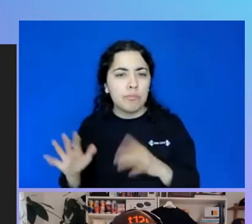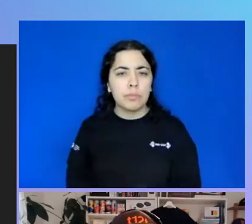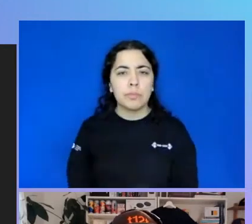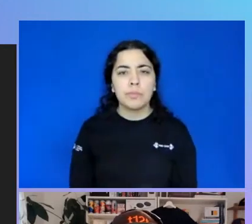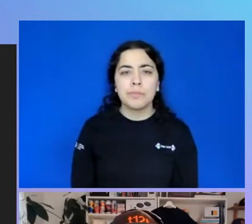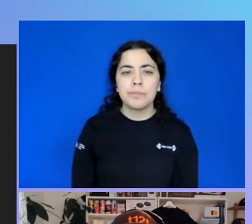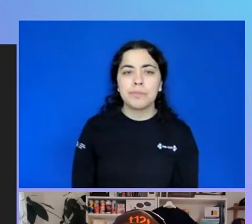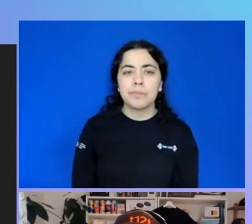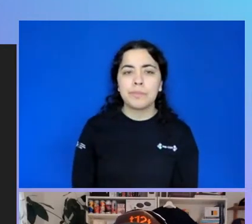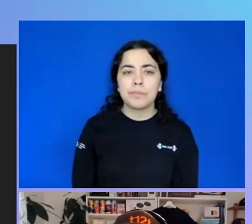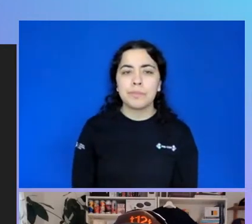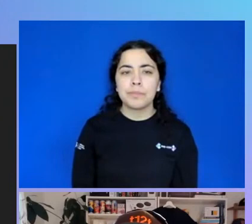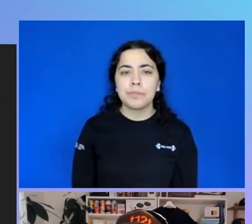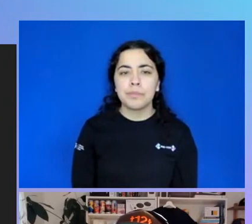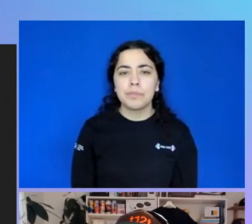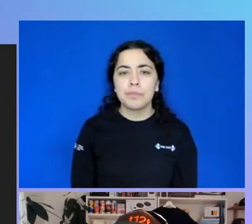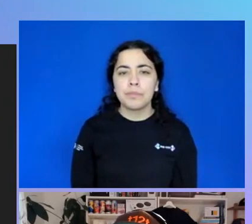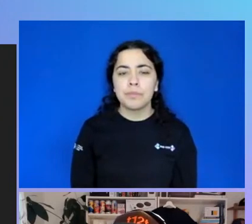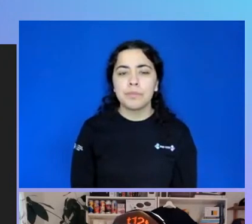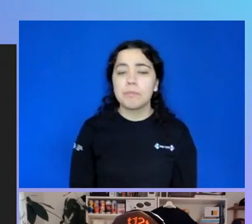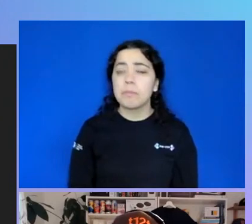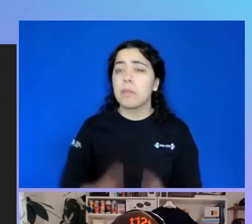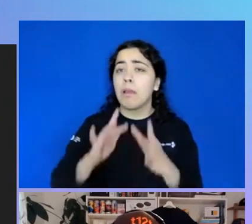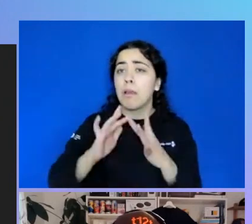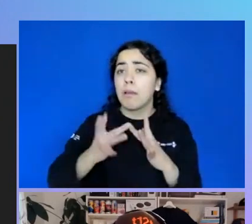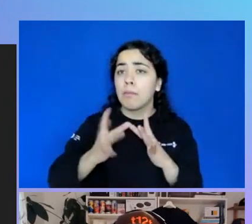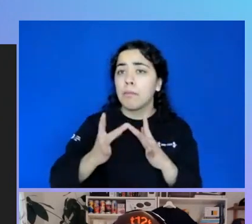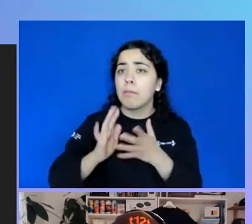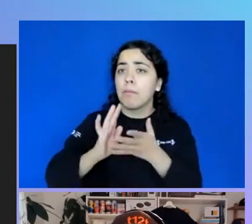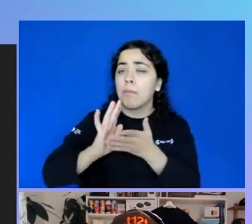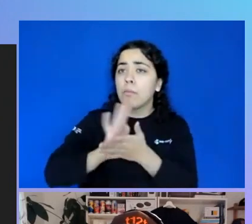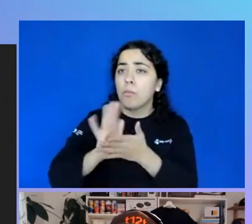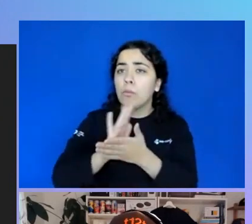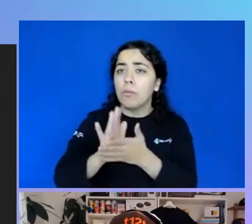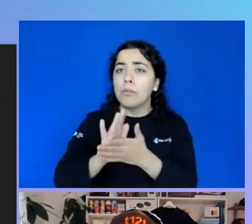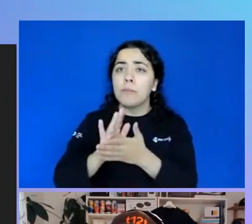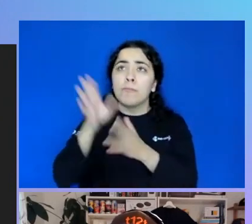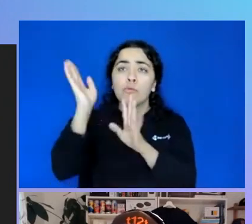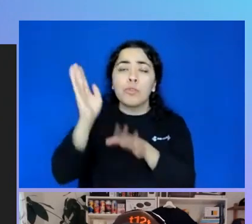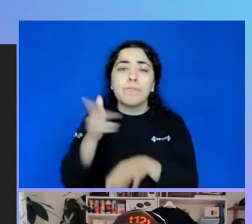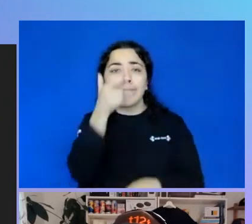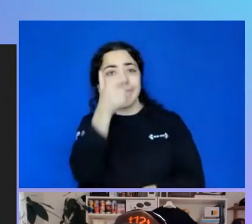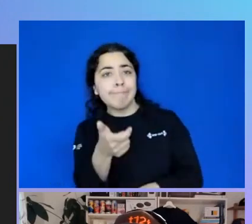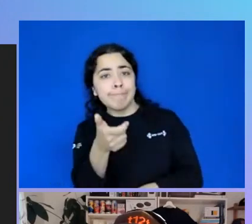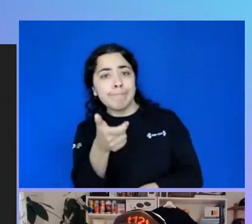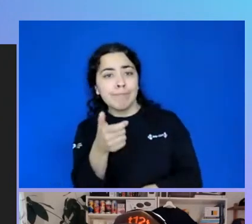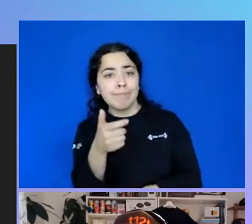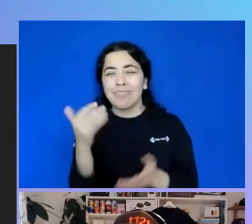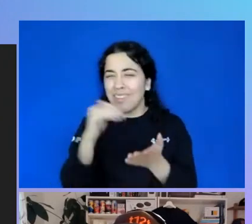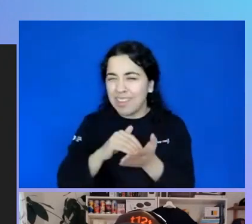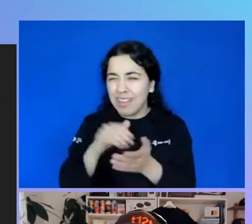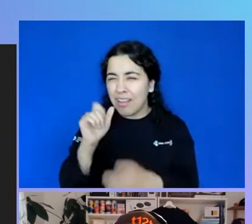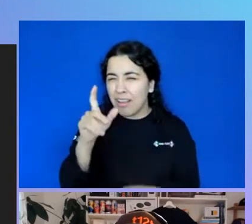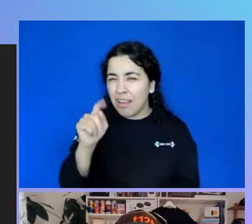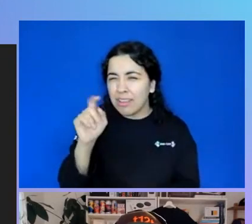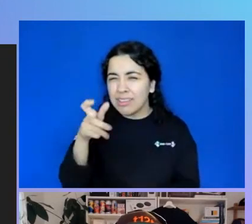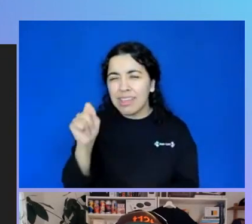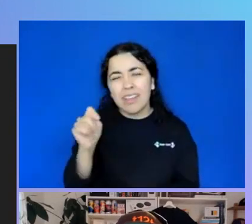A Swedish online movie stream provider. The alt texts are again very hard to read, dark blue on black